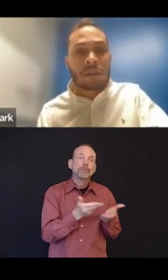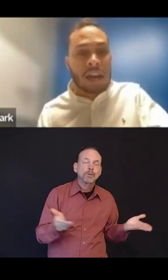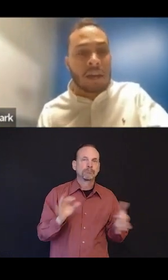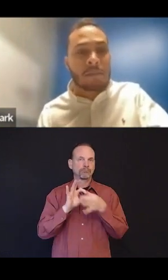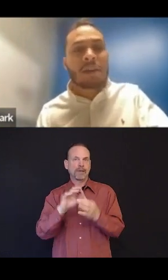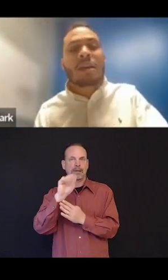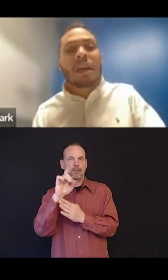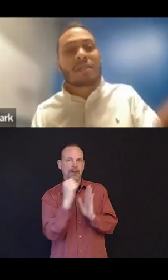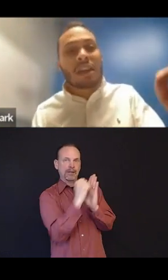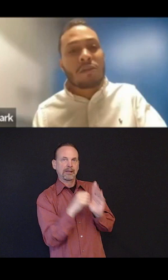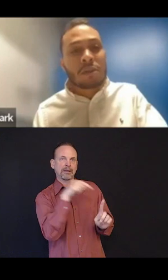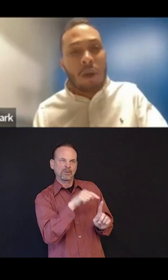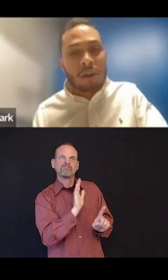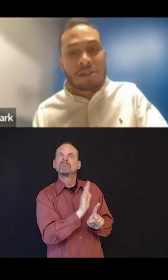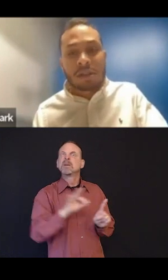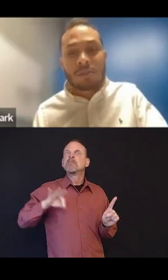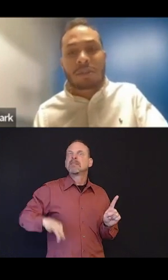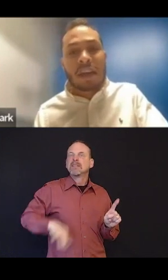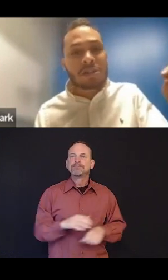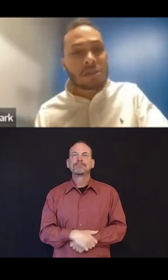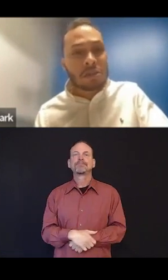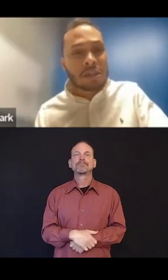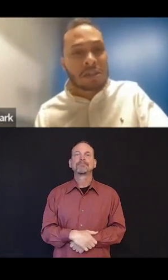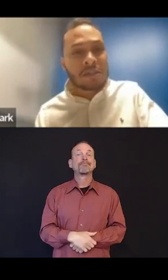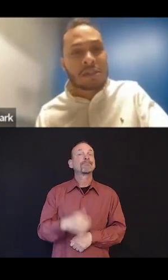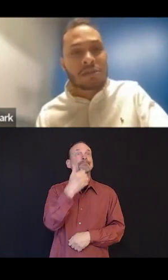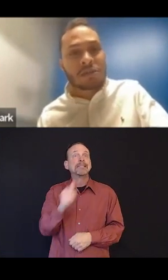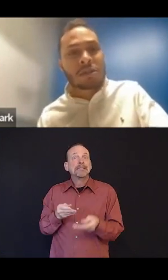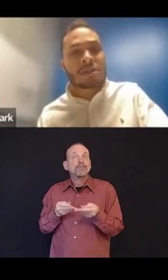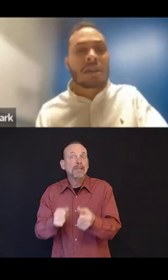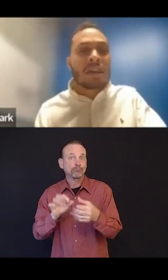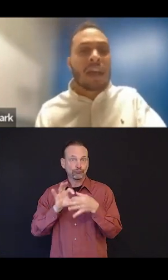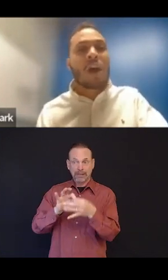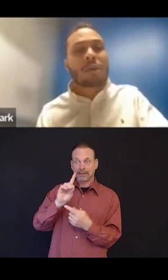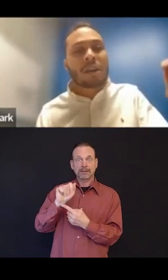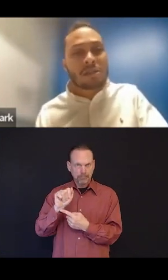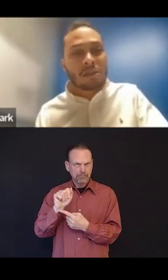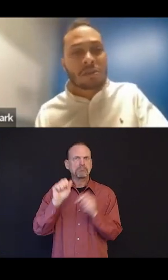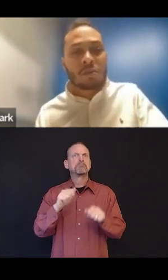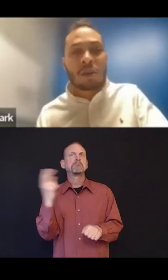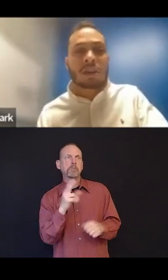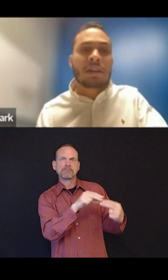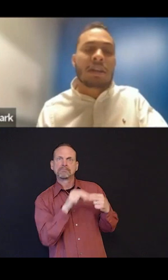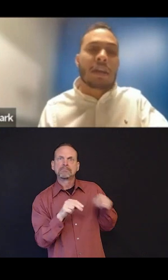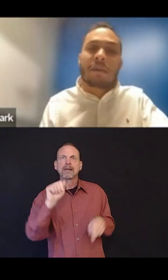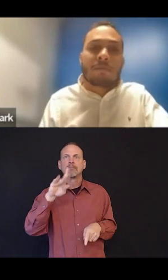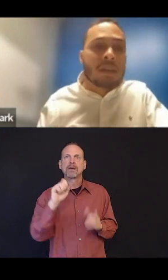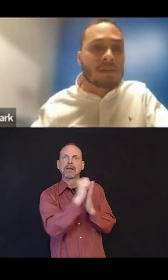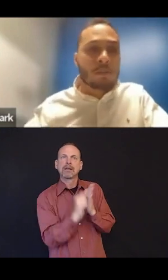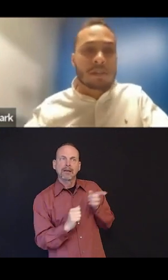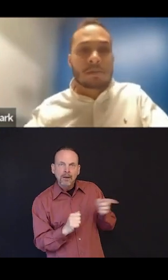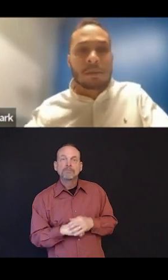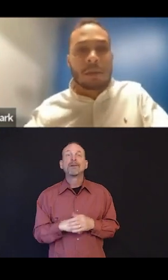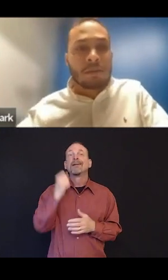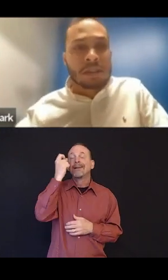for your time, and thank you for the partnership with the National Association of State Treasurers in helping us do this work. It